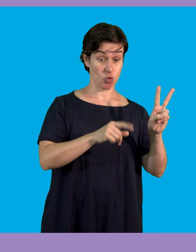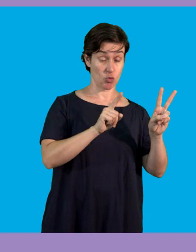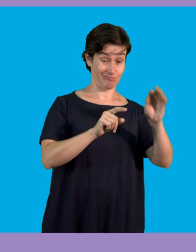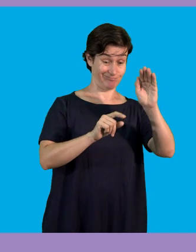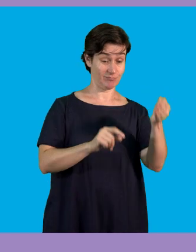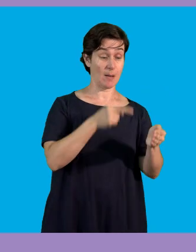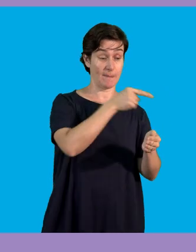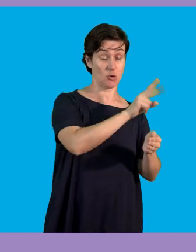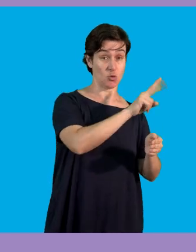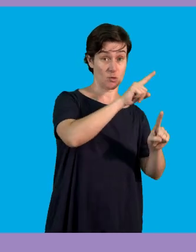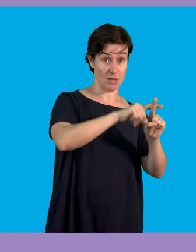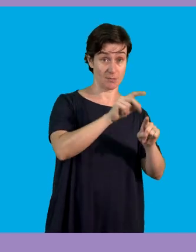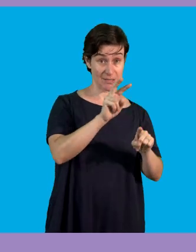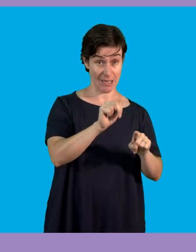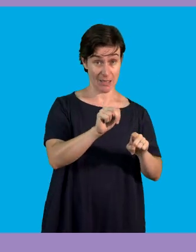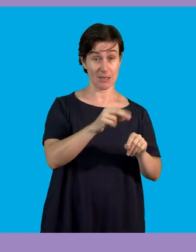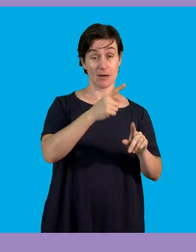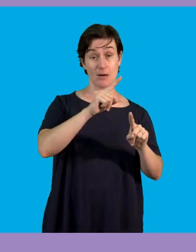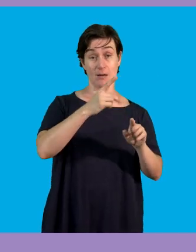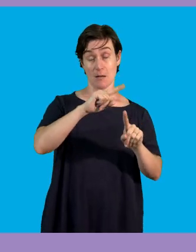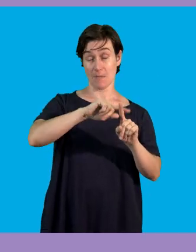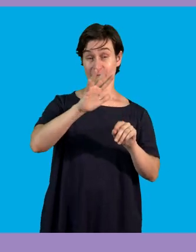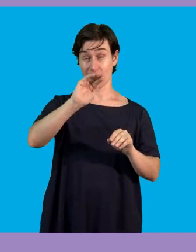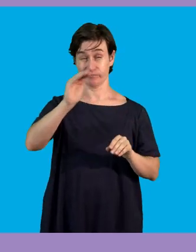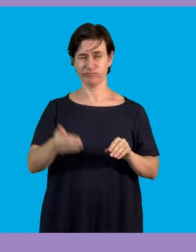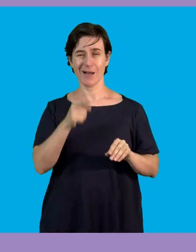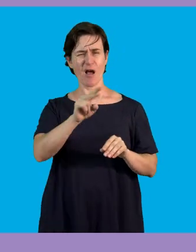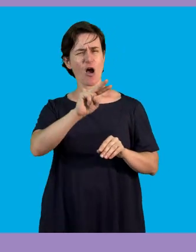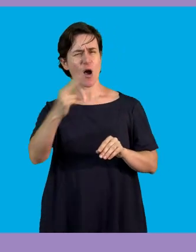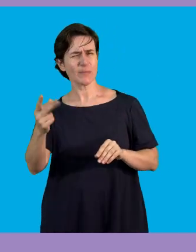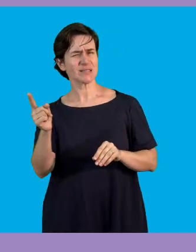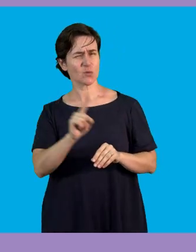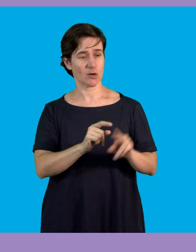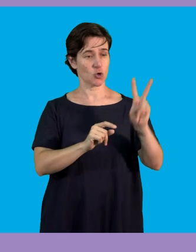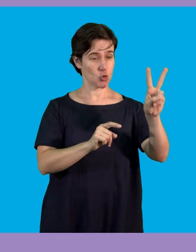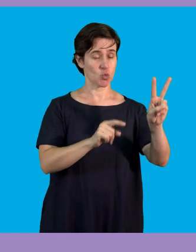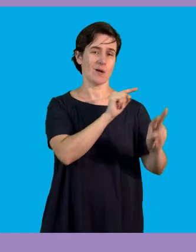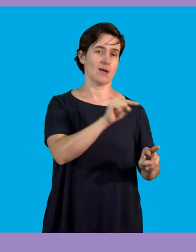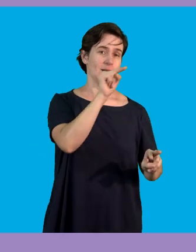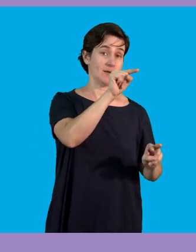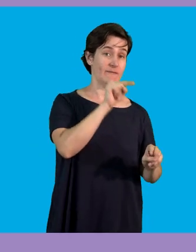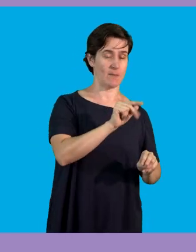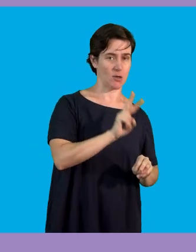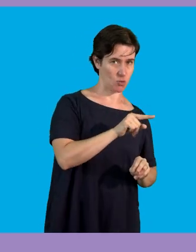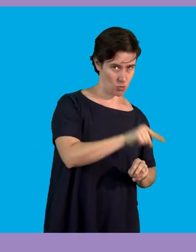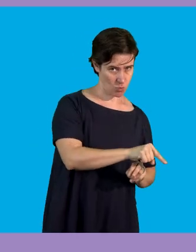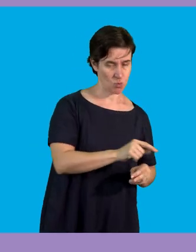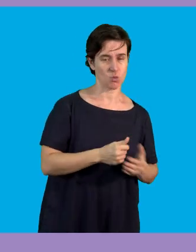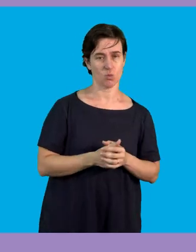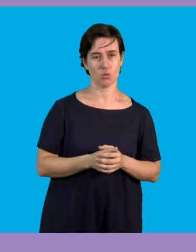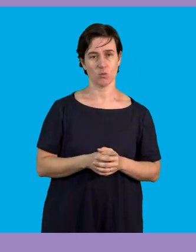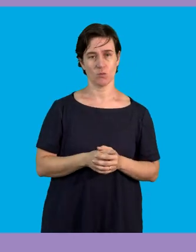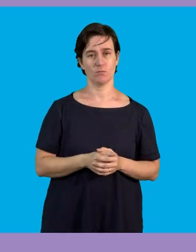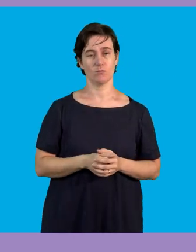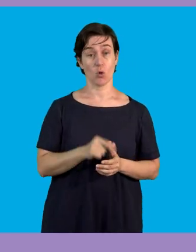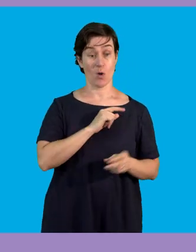the multiplicative inverse of 2 will be a half, which therefore means we divide by 2. And what we have on